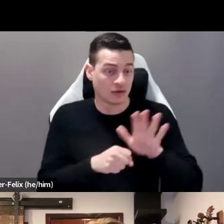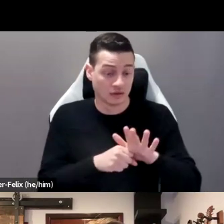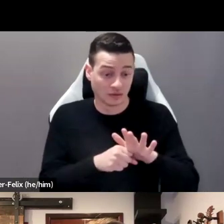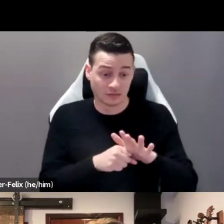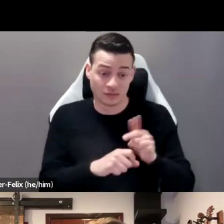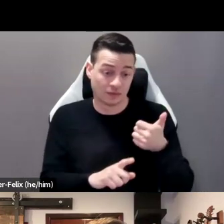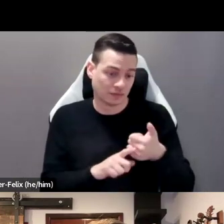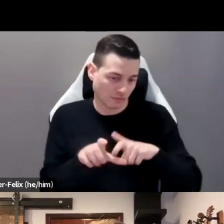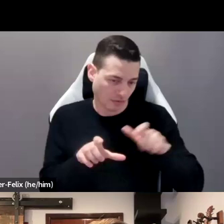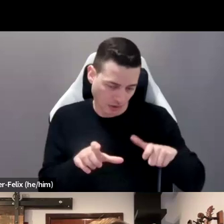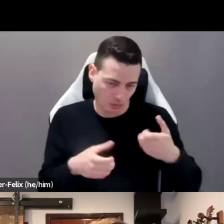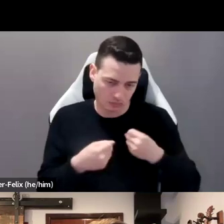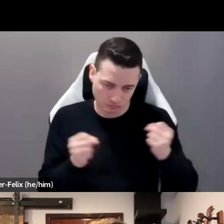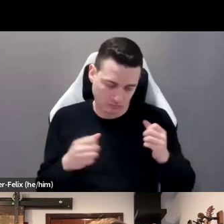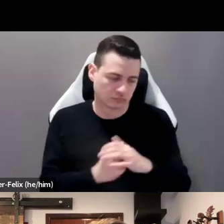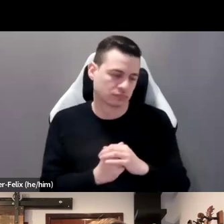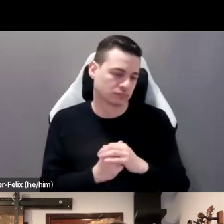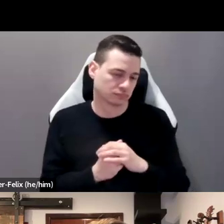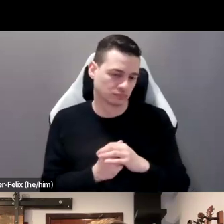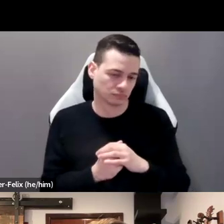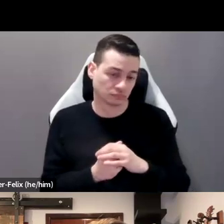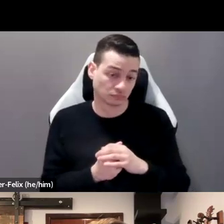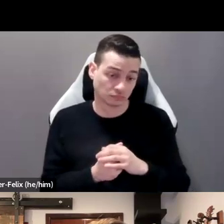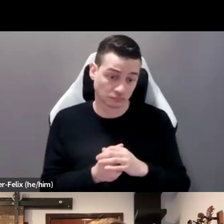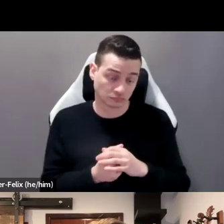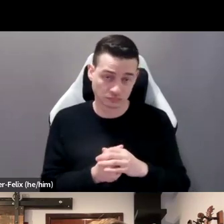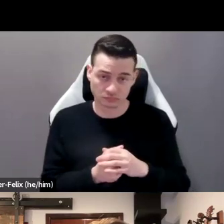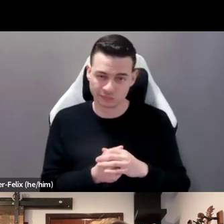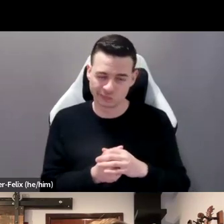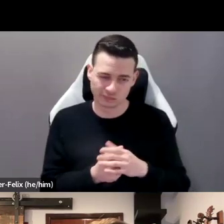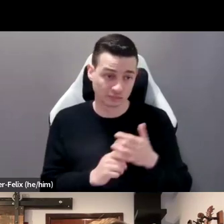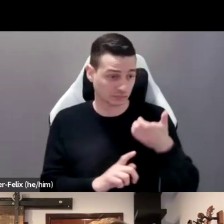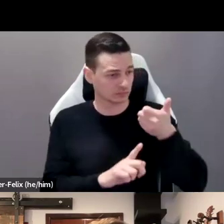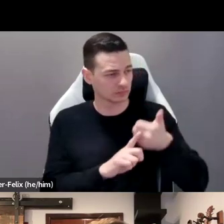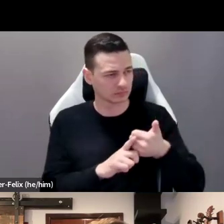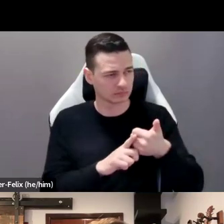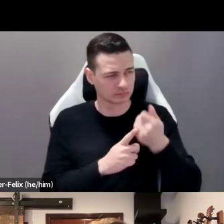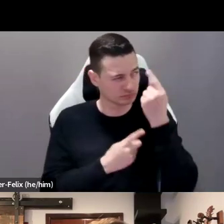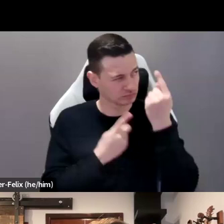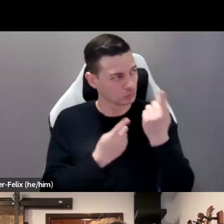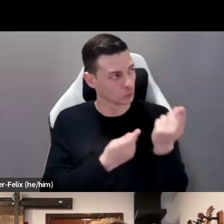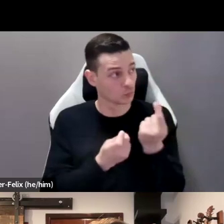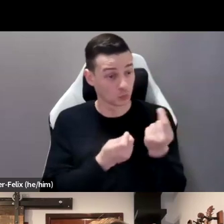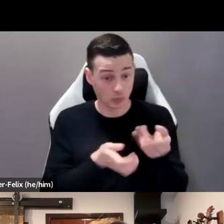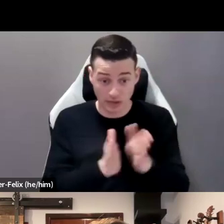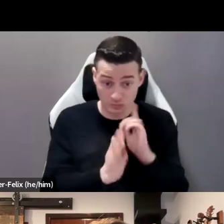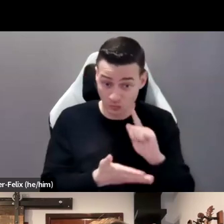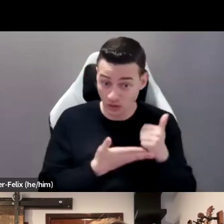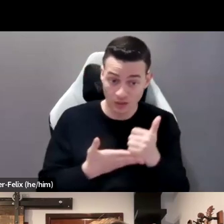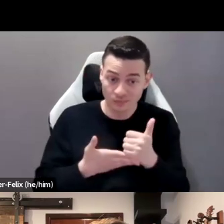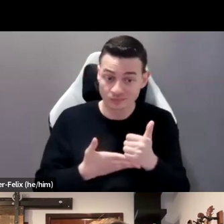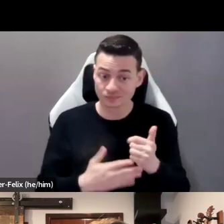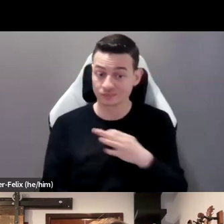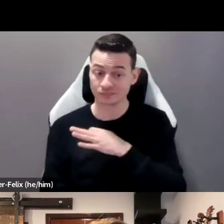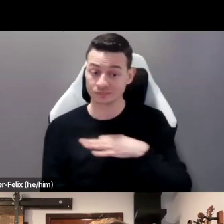out and to ask for help. And so what a faculty member did was took him